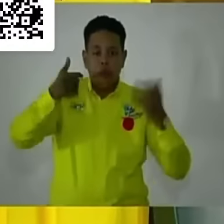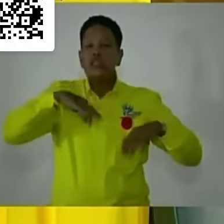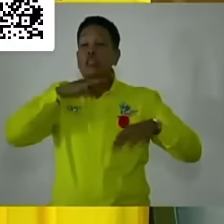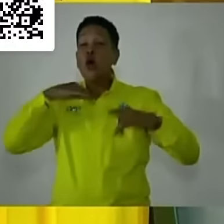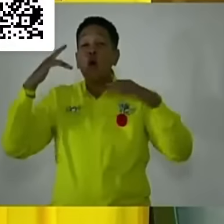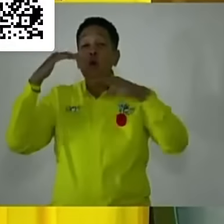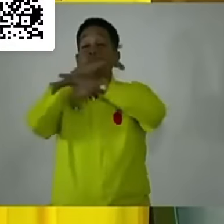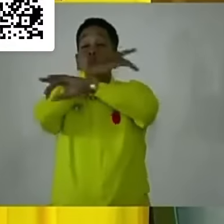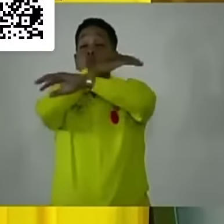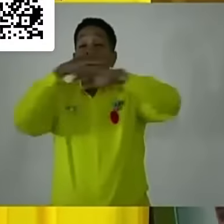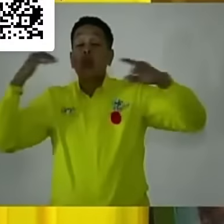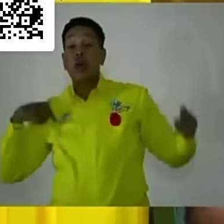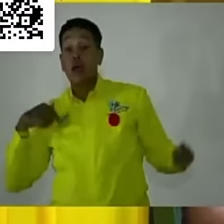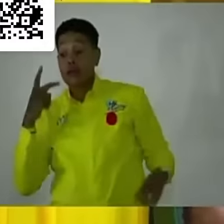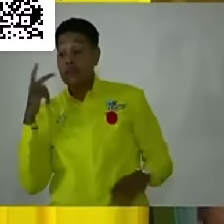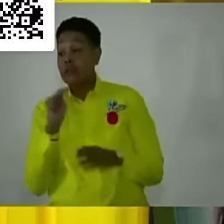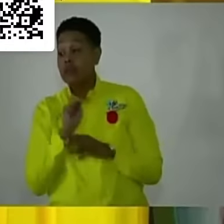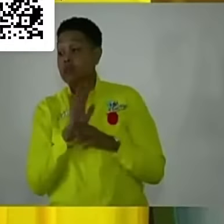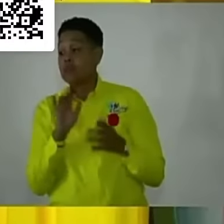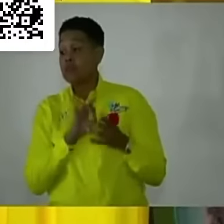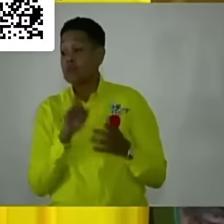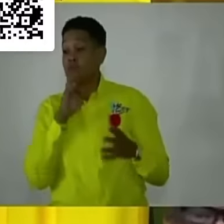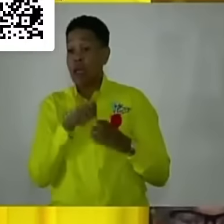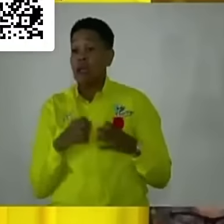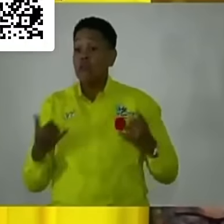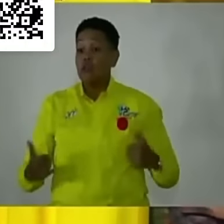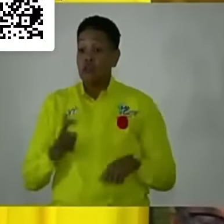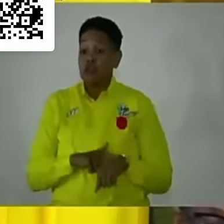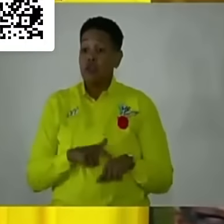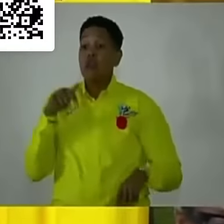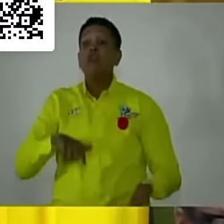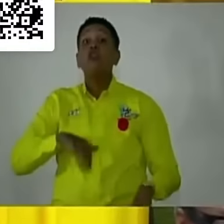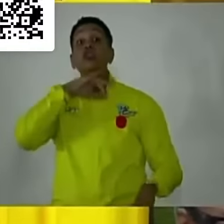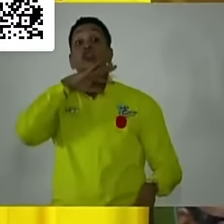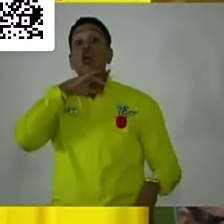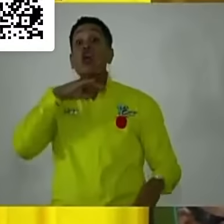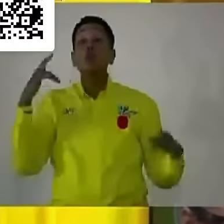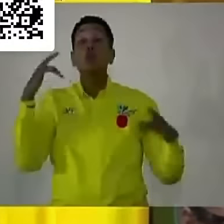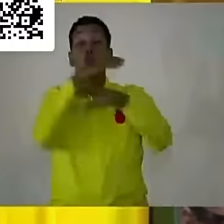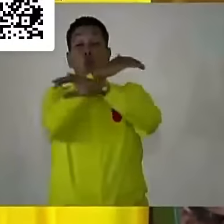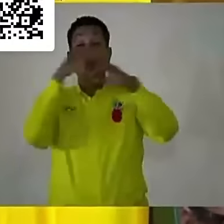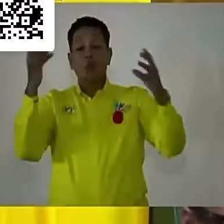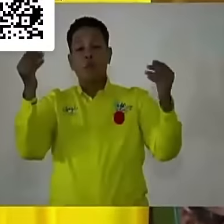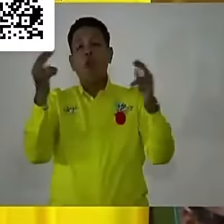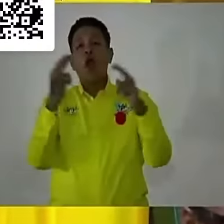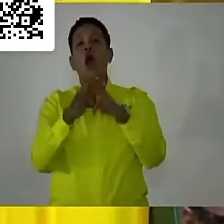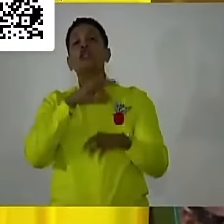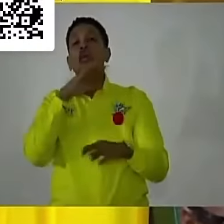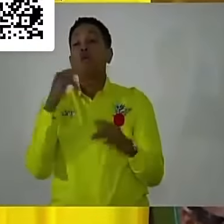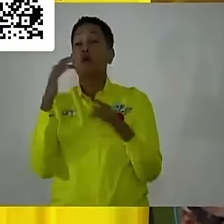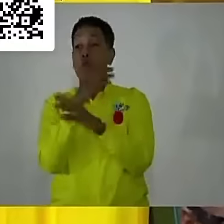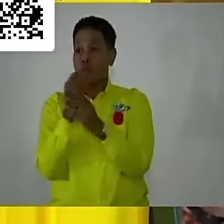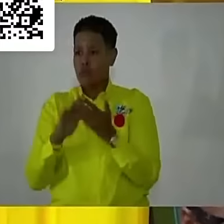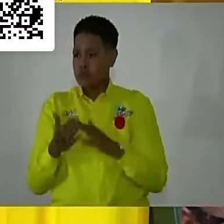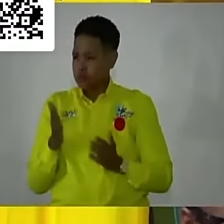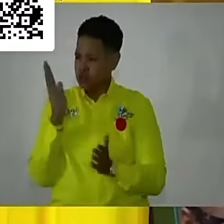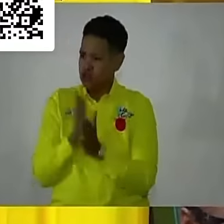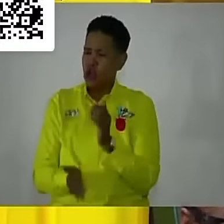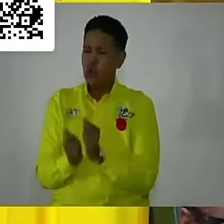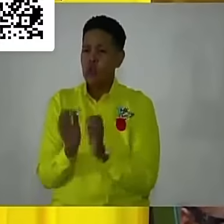I see the minister is a little engaged at this point, but this dust money that used to come to the communities have ended with